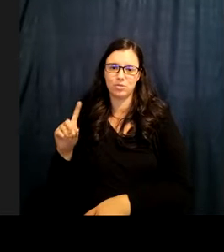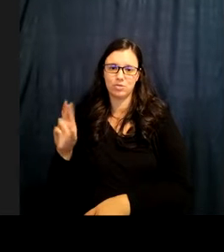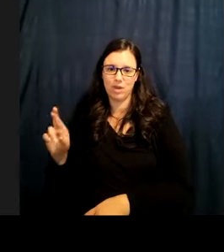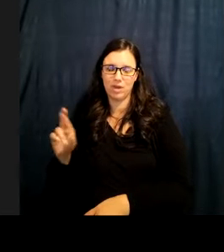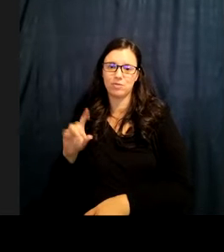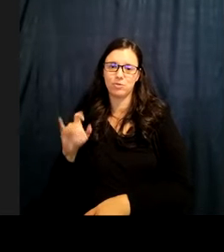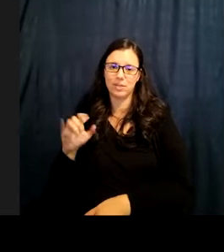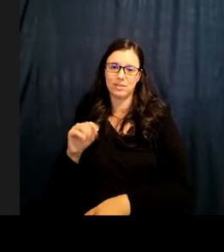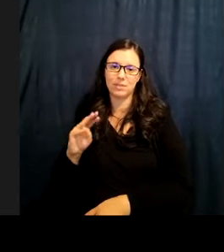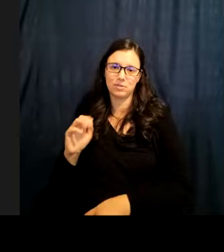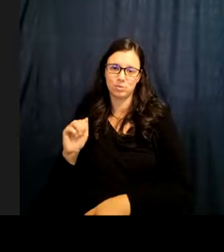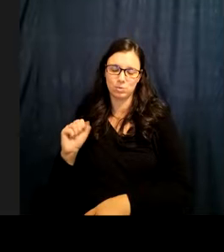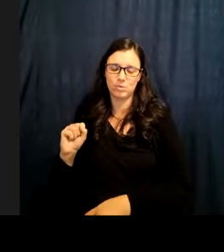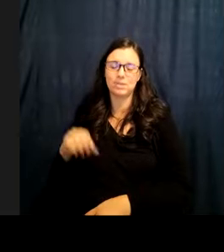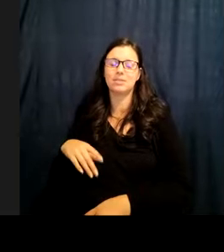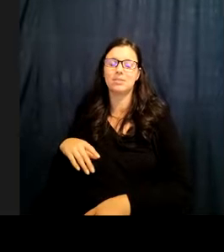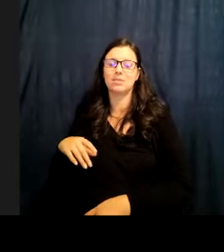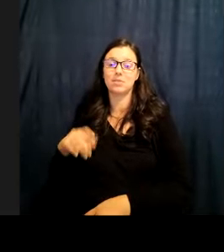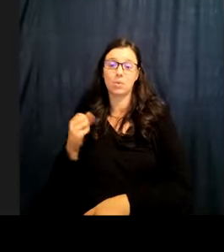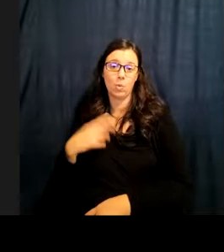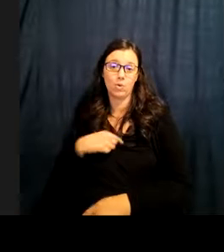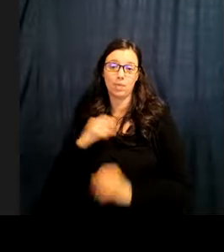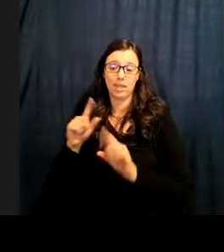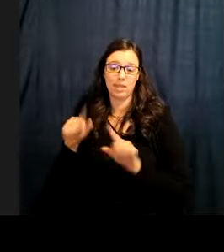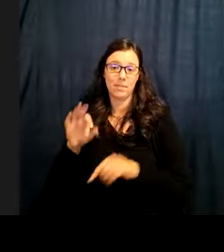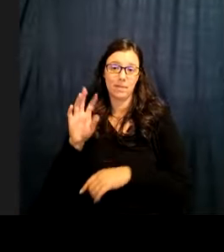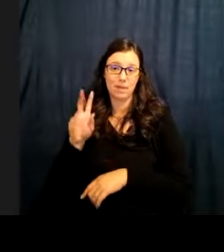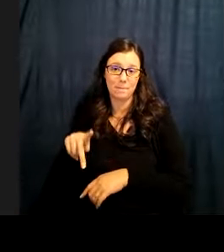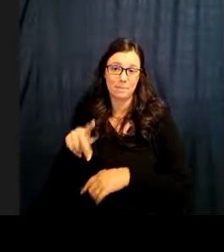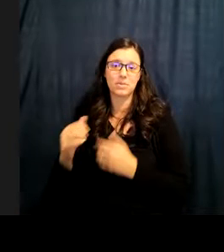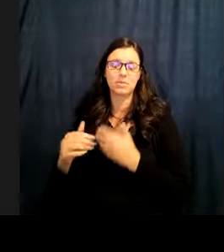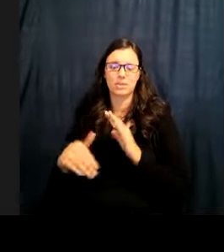01826. Or we can arrange to pick them up. Just email us at